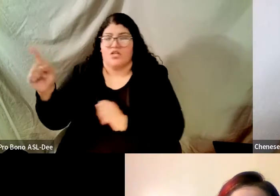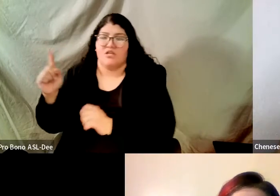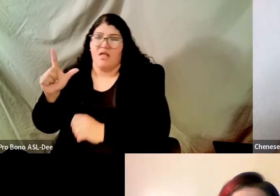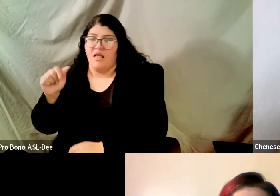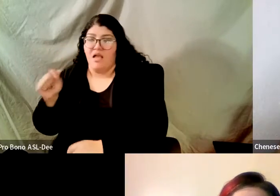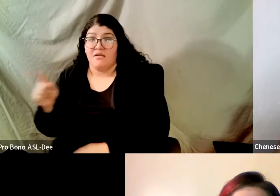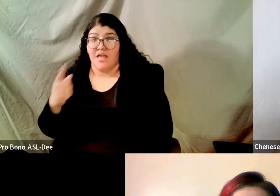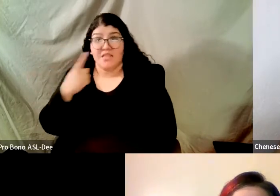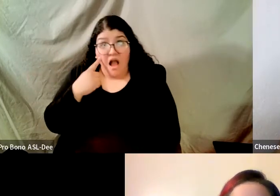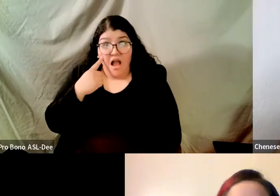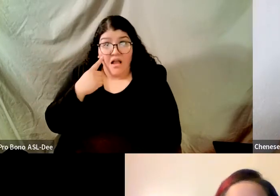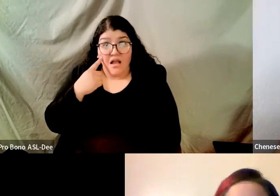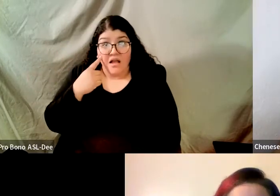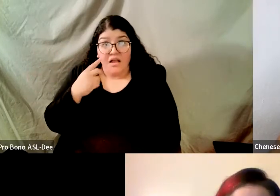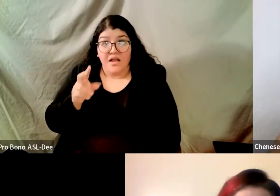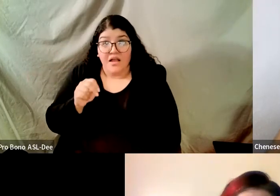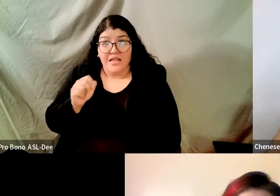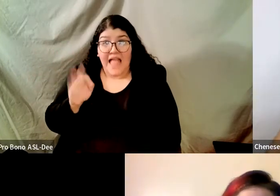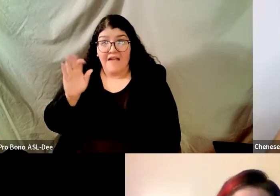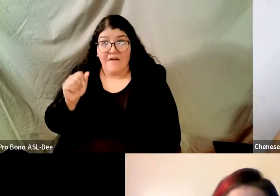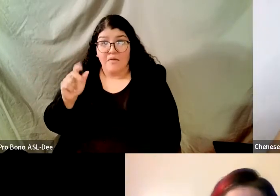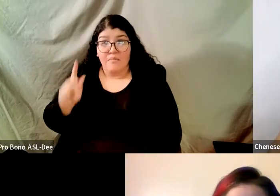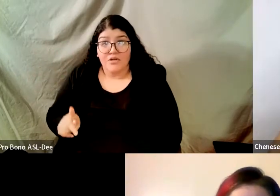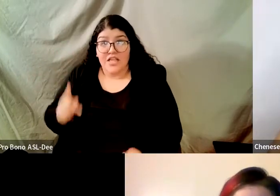I was Wendy Williams.